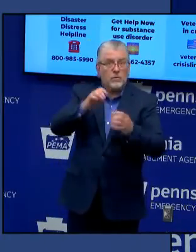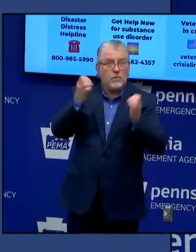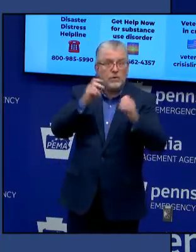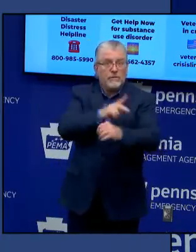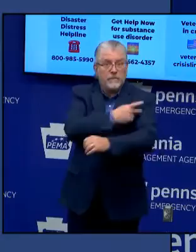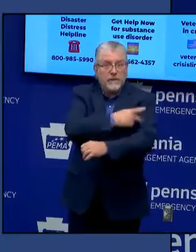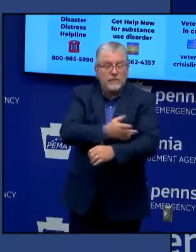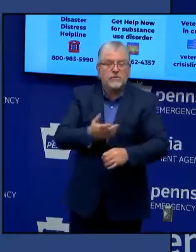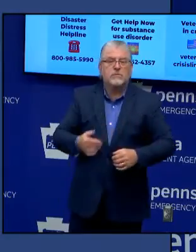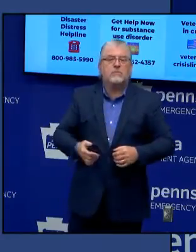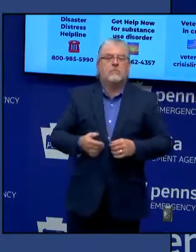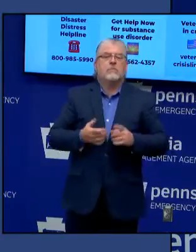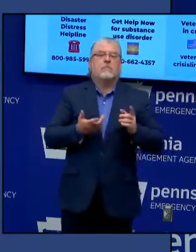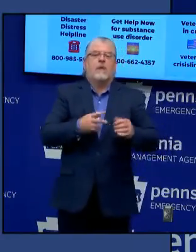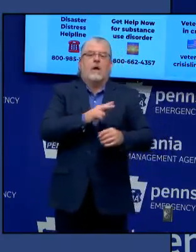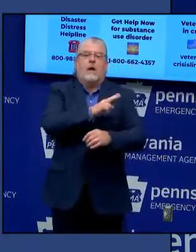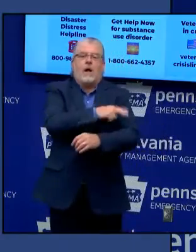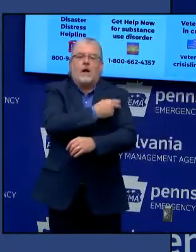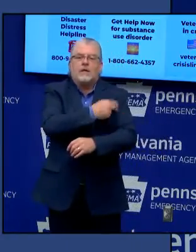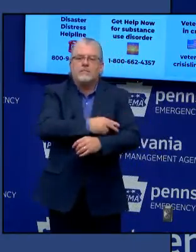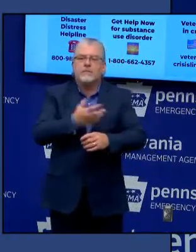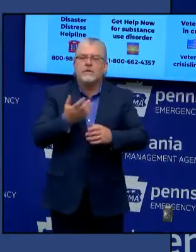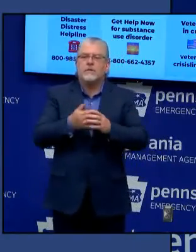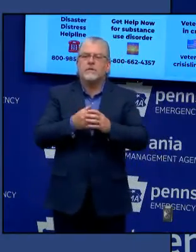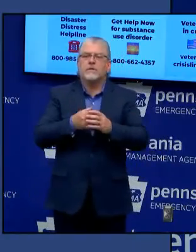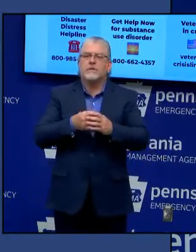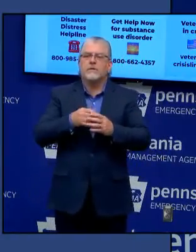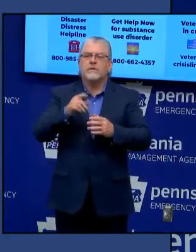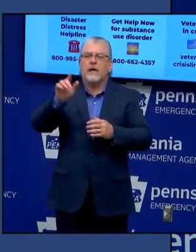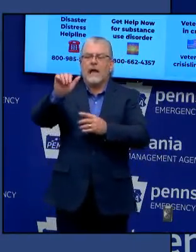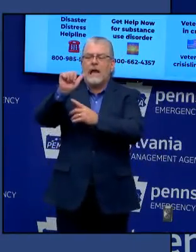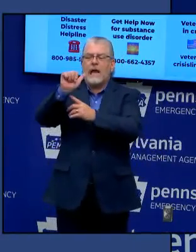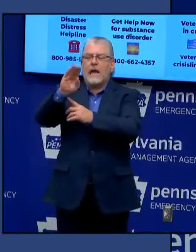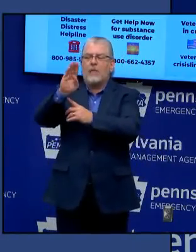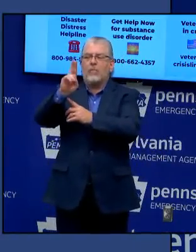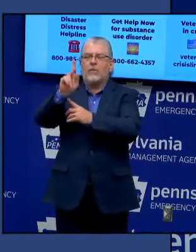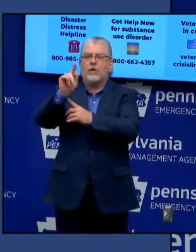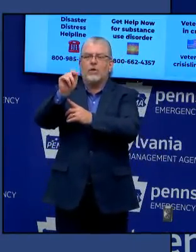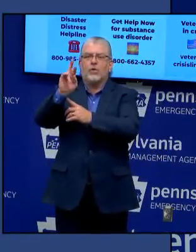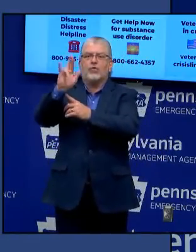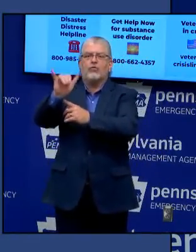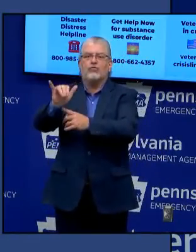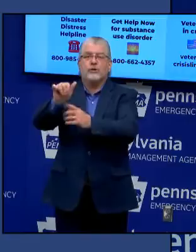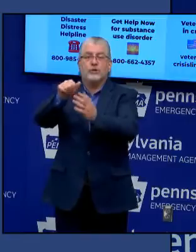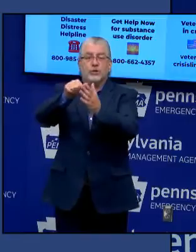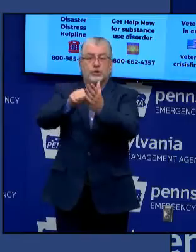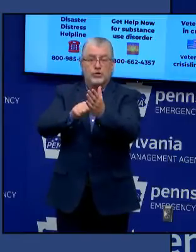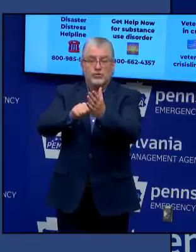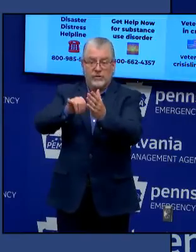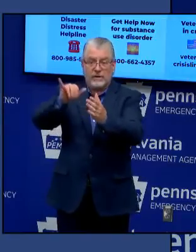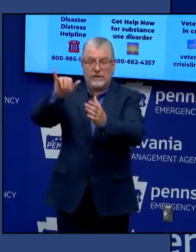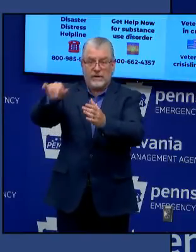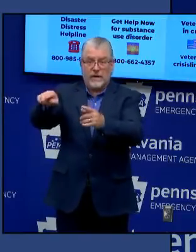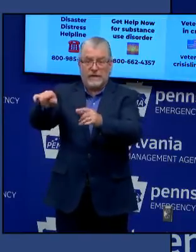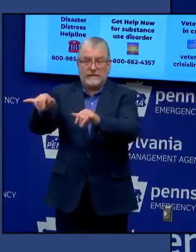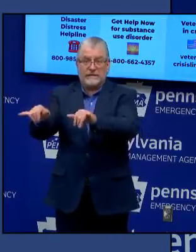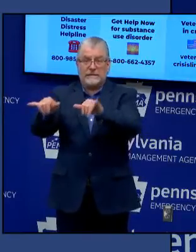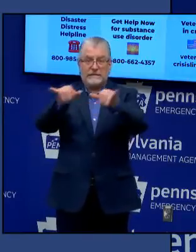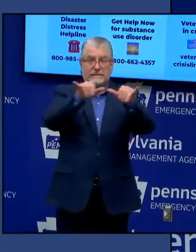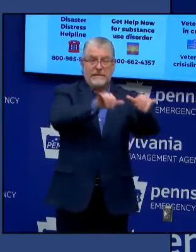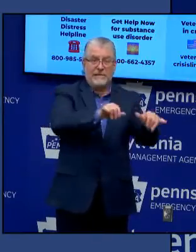and ambulatory surgical facilities. But there has been new dental guidance that either has come out or will be coming out in the near